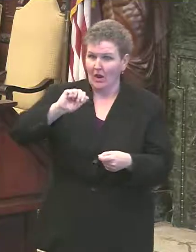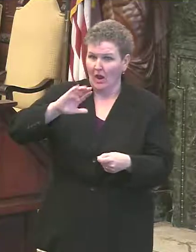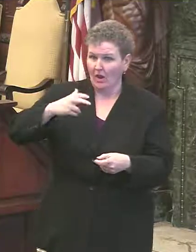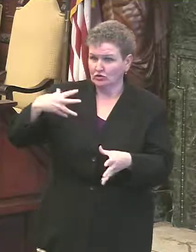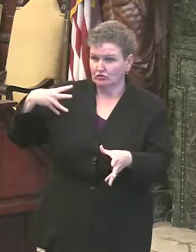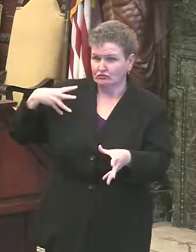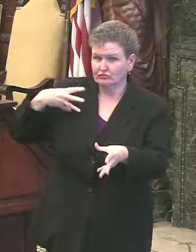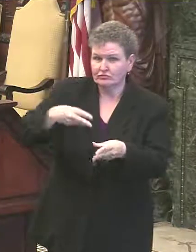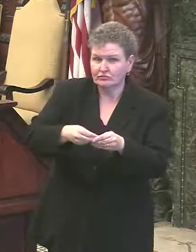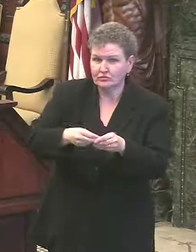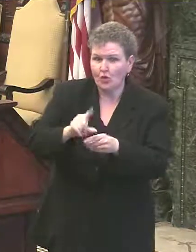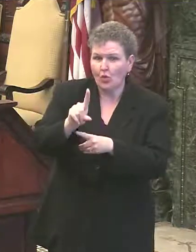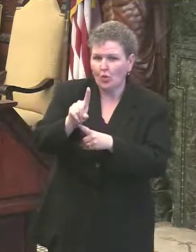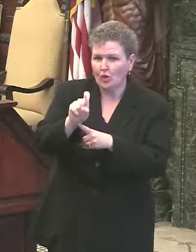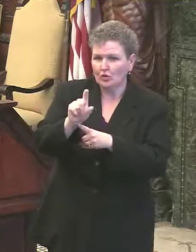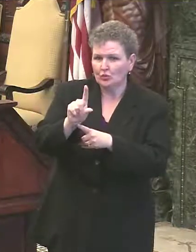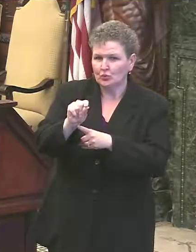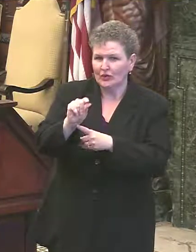epidemic of